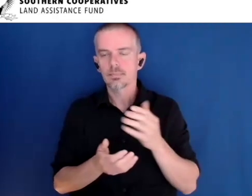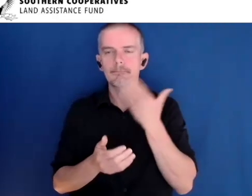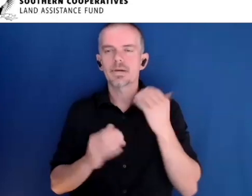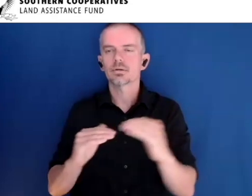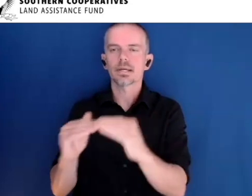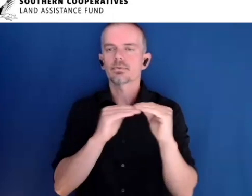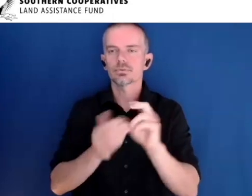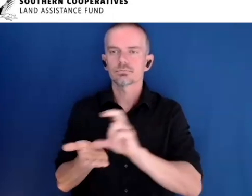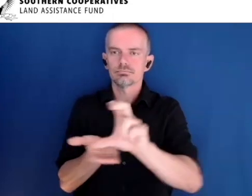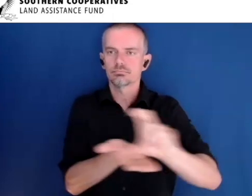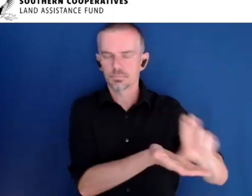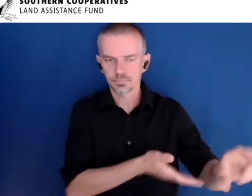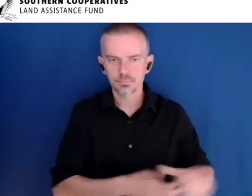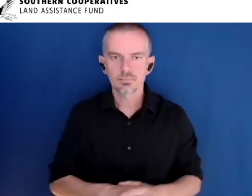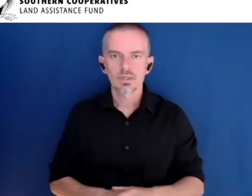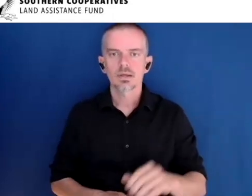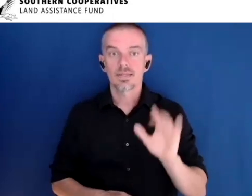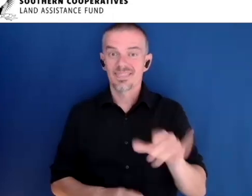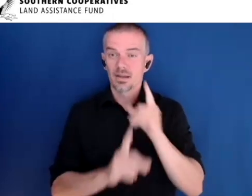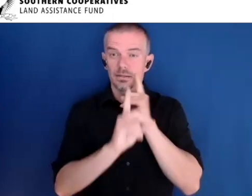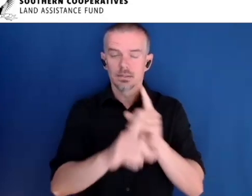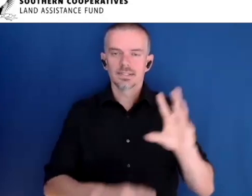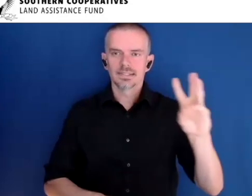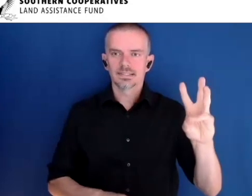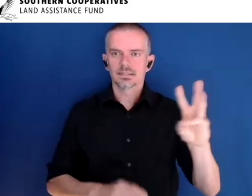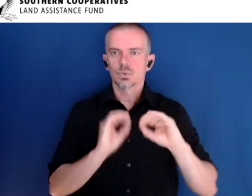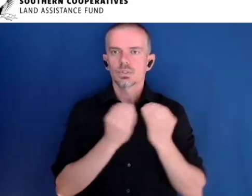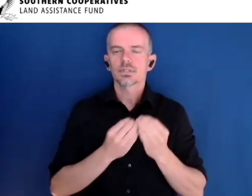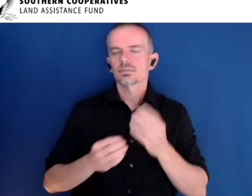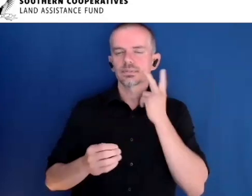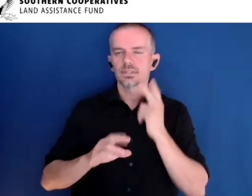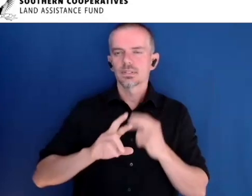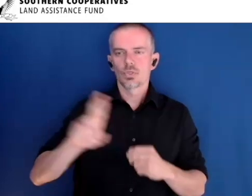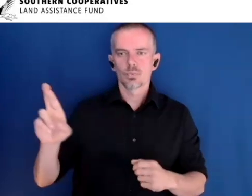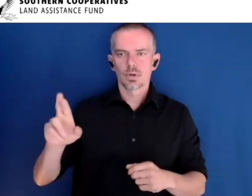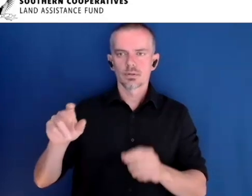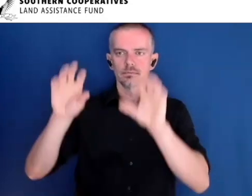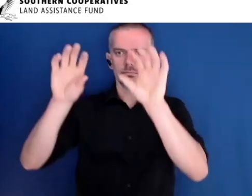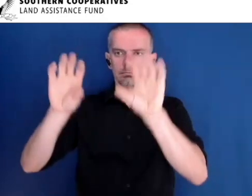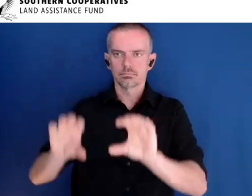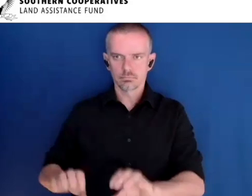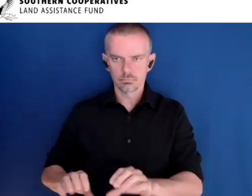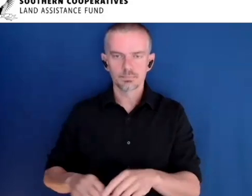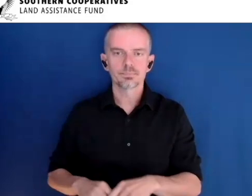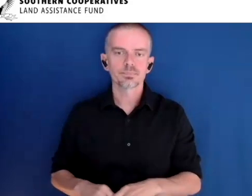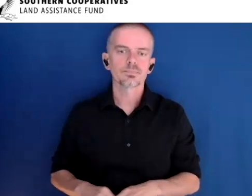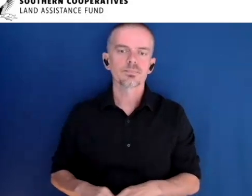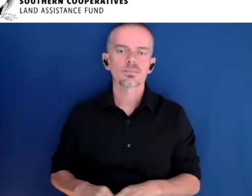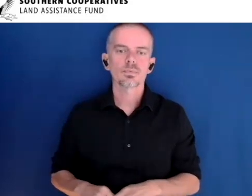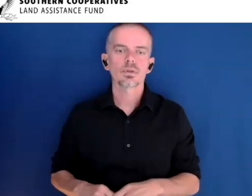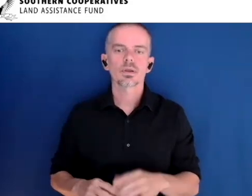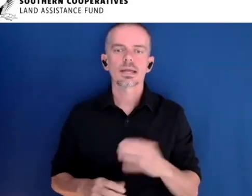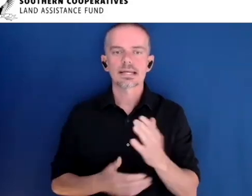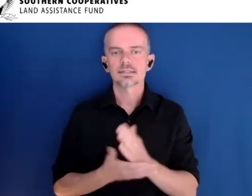organizations that are all partnering in this initiative. Those are all listed on the right of this slide. as well as several